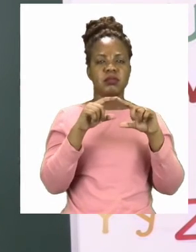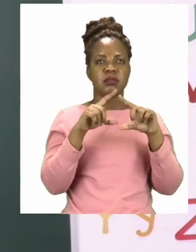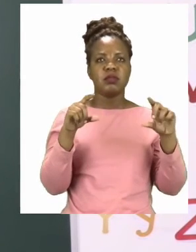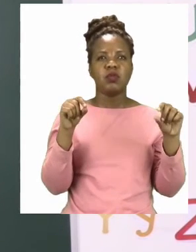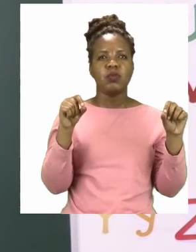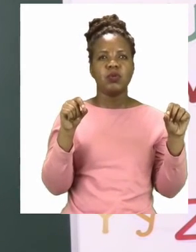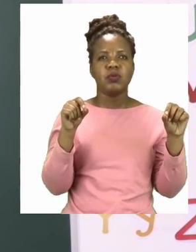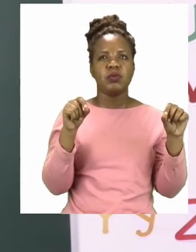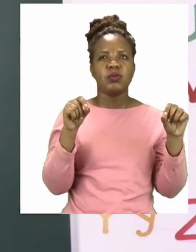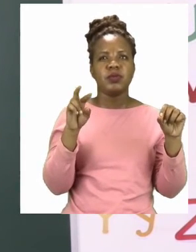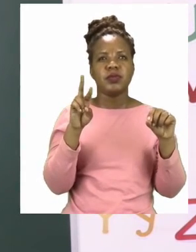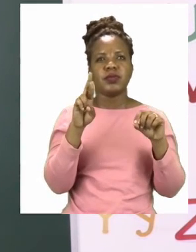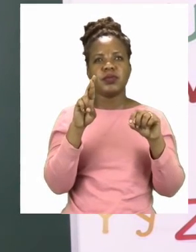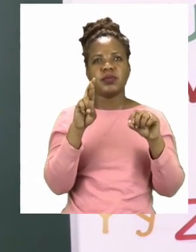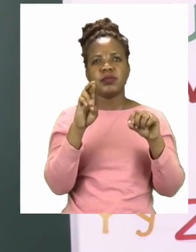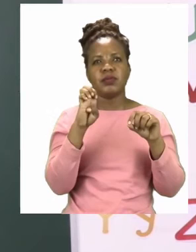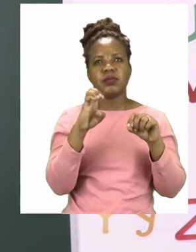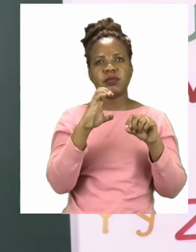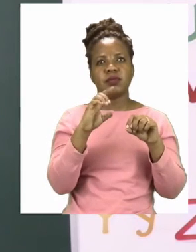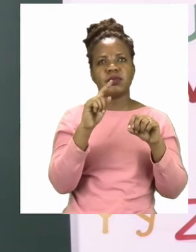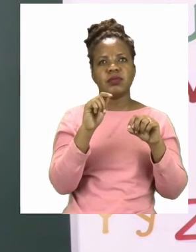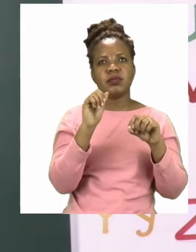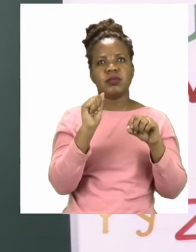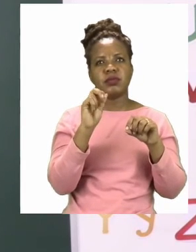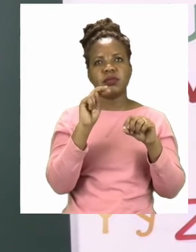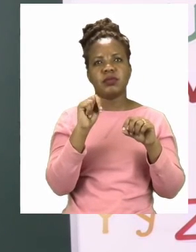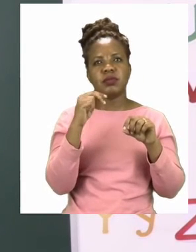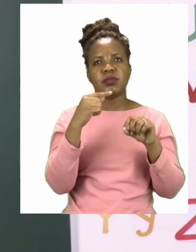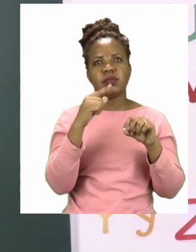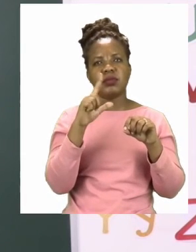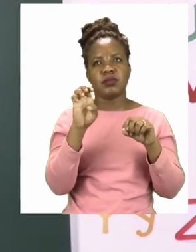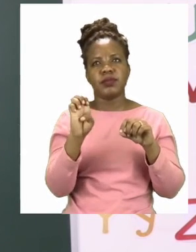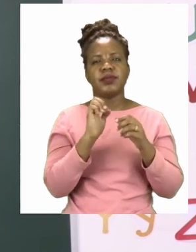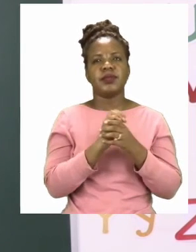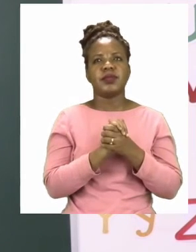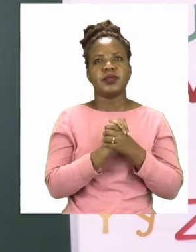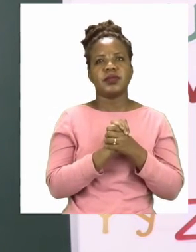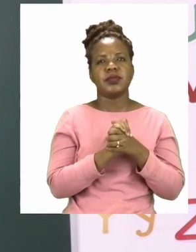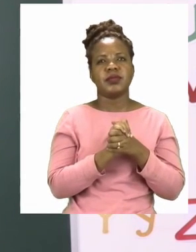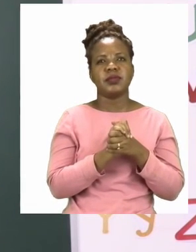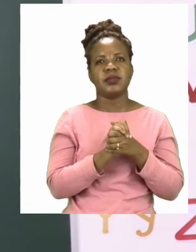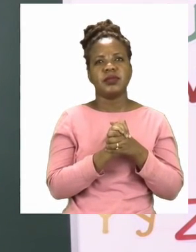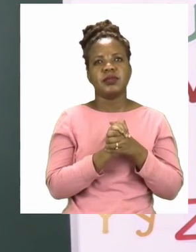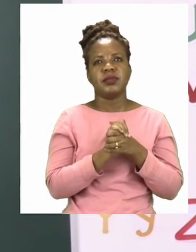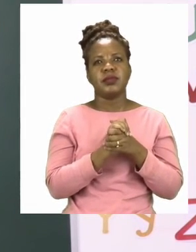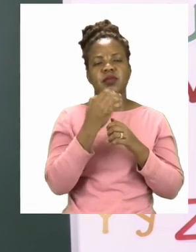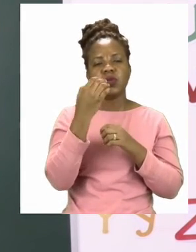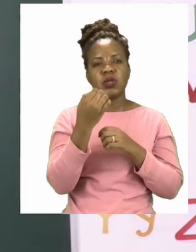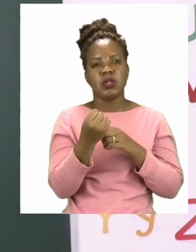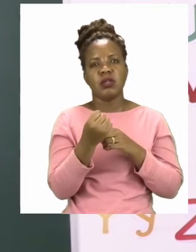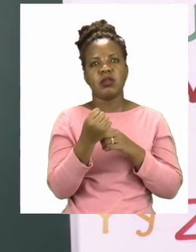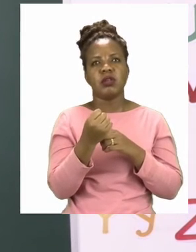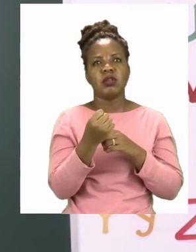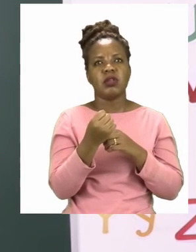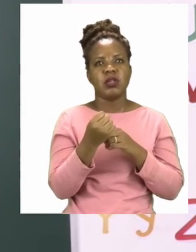Rectangle. Now a rectangle has 2 equal sides. 1,